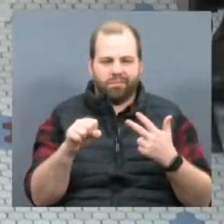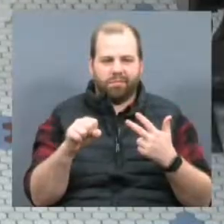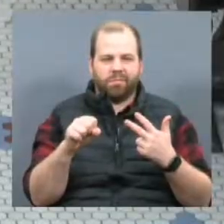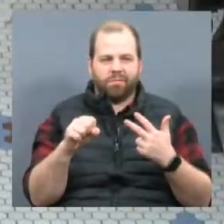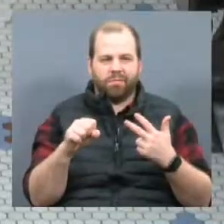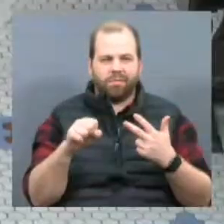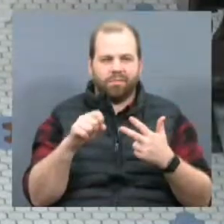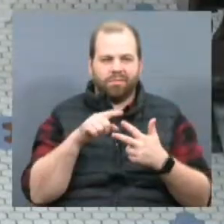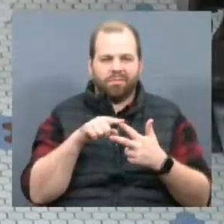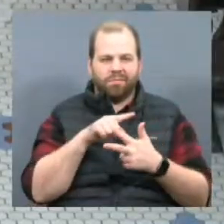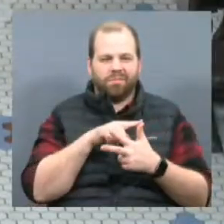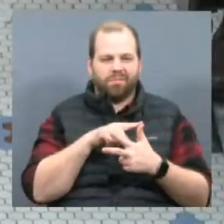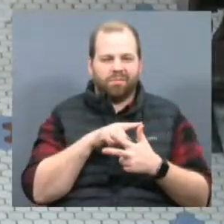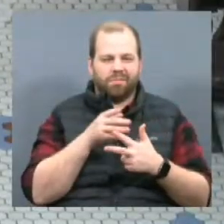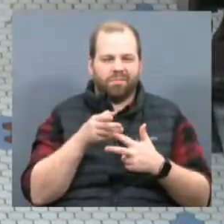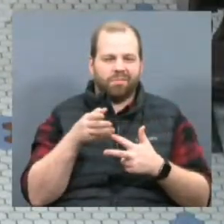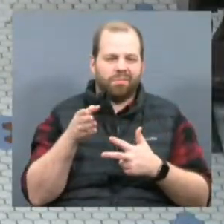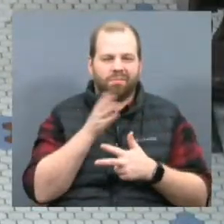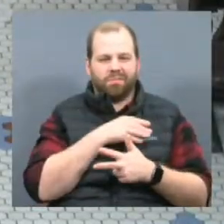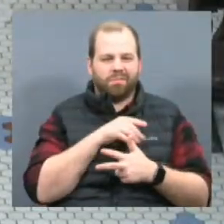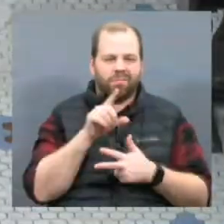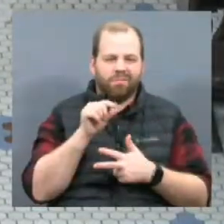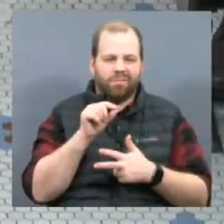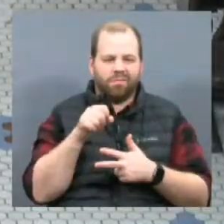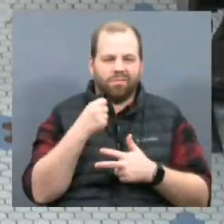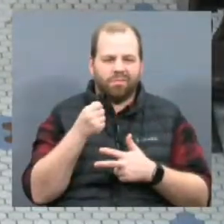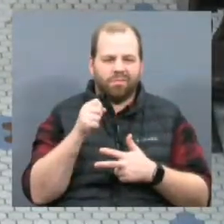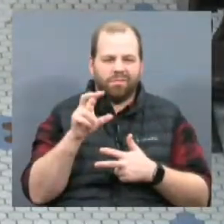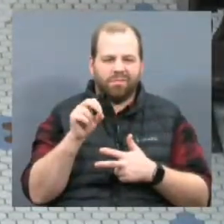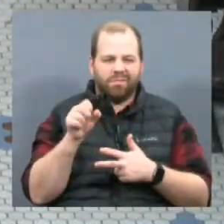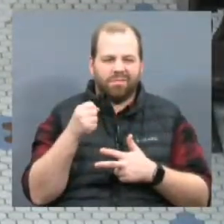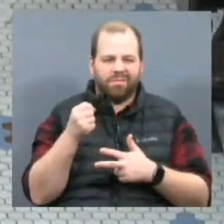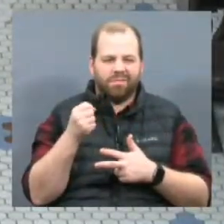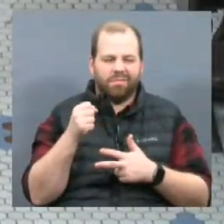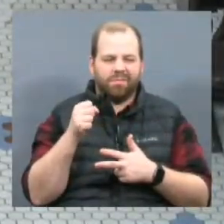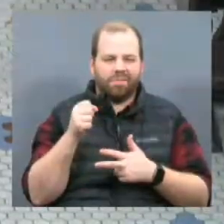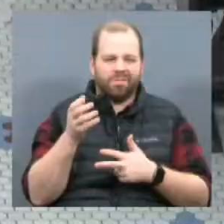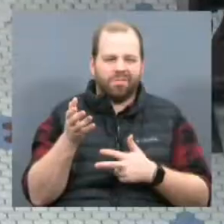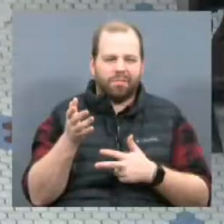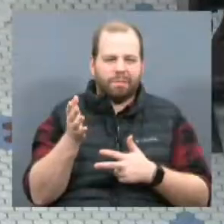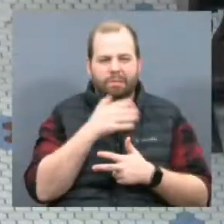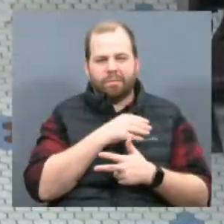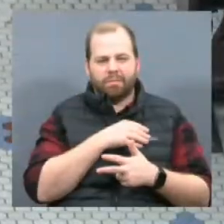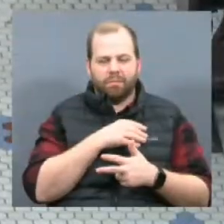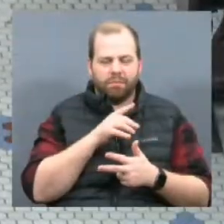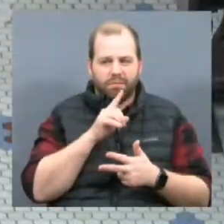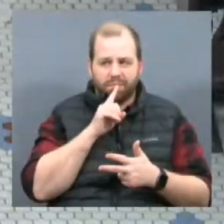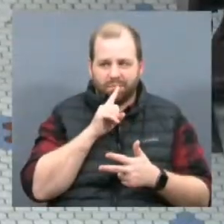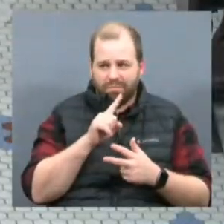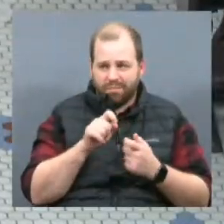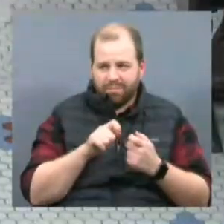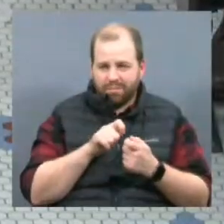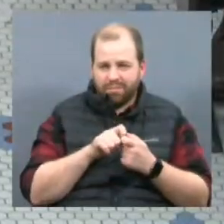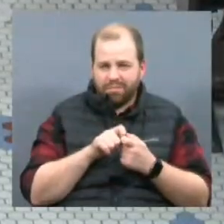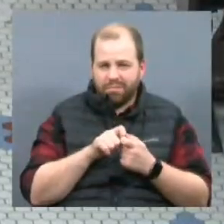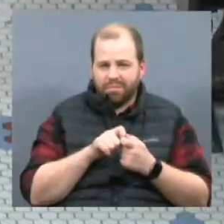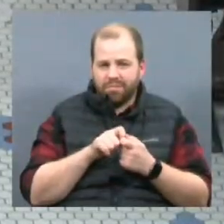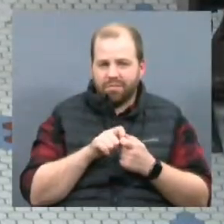been 20 years or 30 years more. I'm not exactly sure on the dates of that. Has it been?